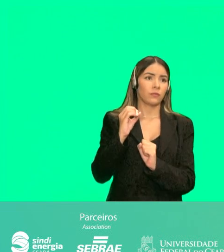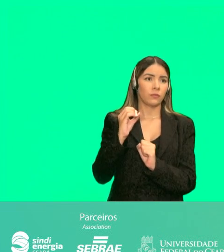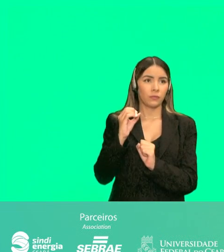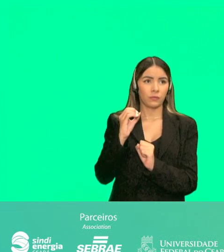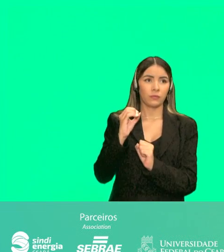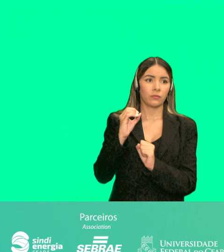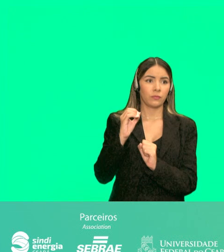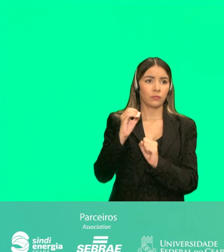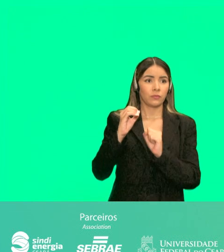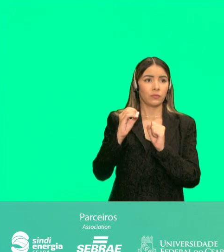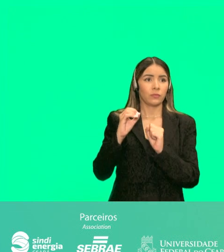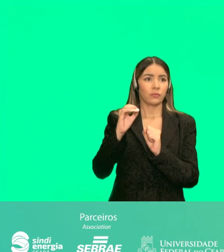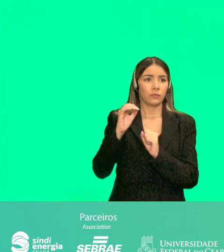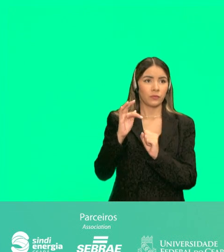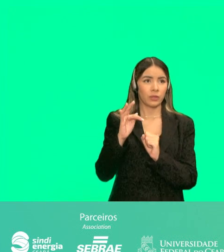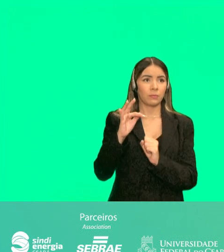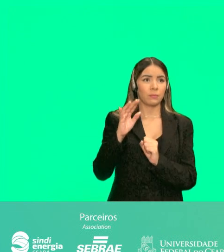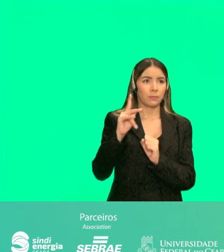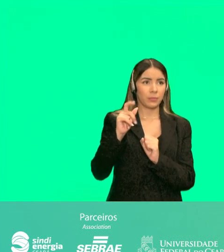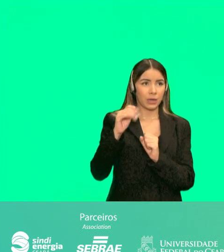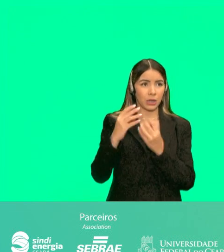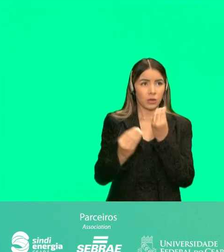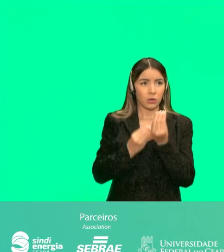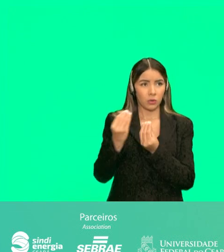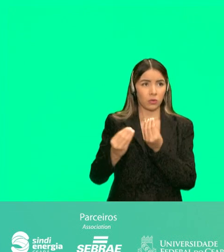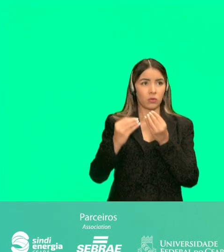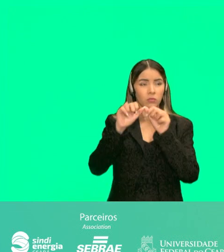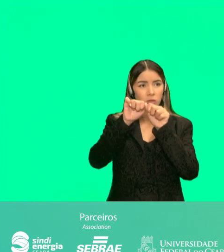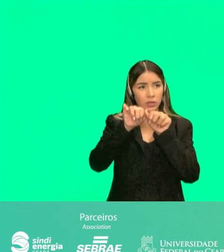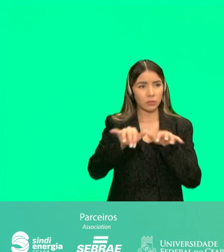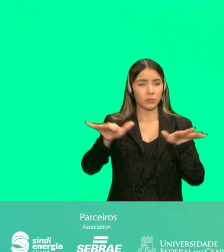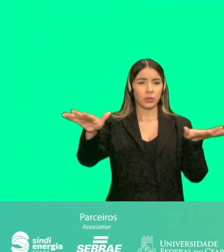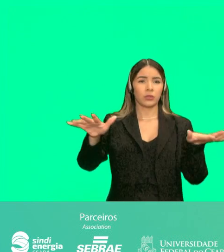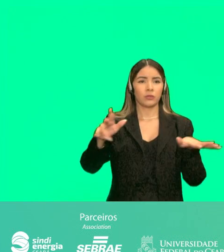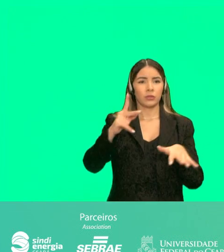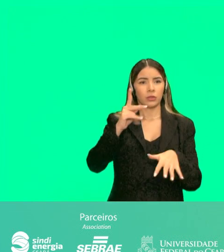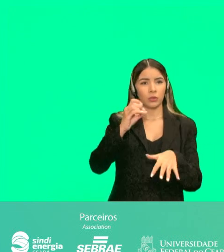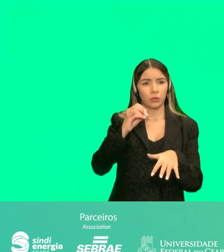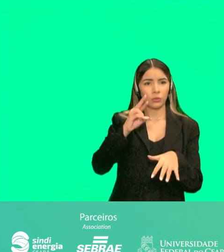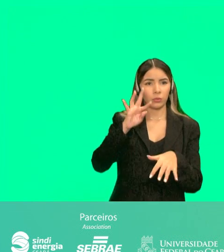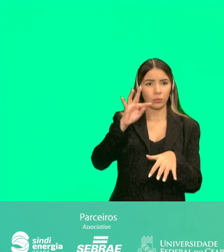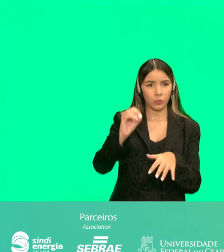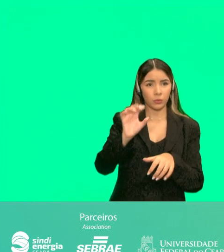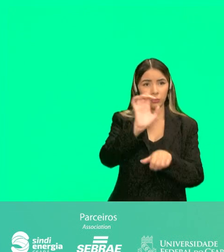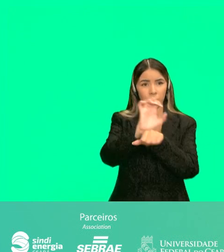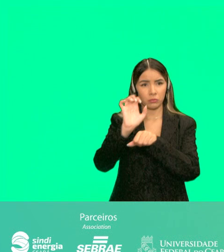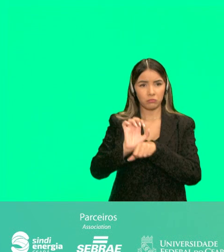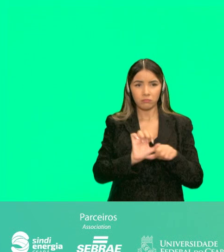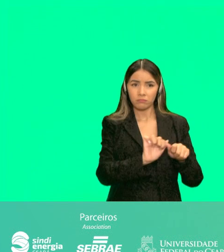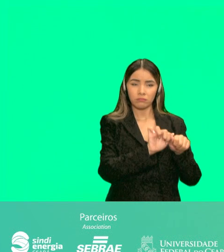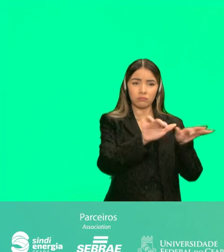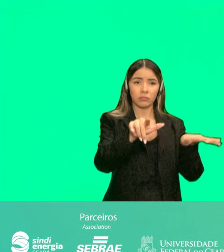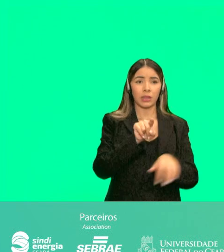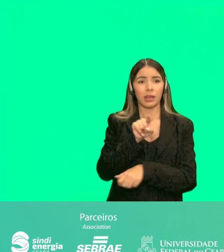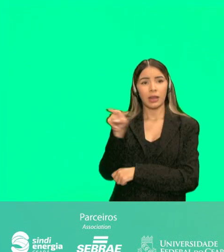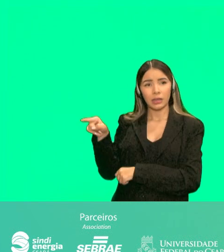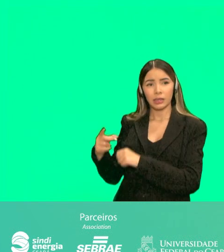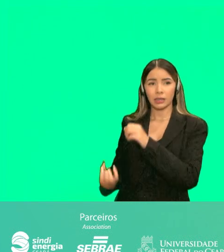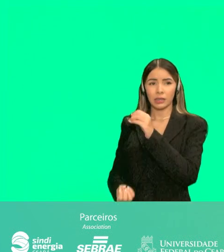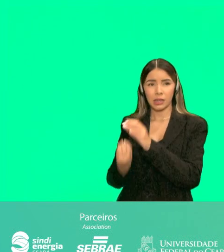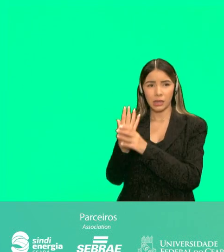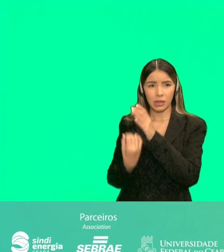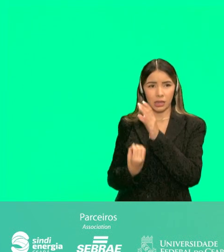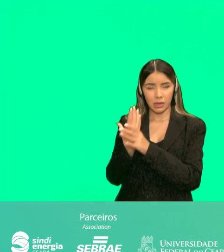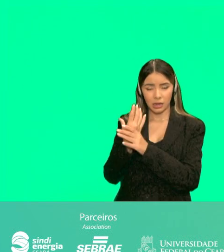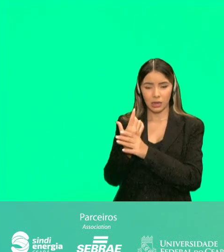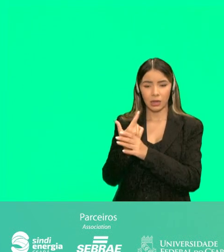port, within the porto, state. no estado It's a e system that will liderado aí produce pela EDP. 250 É um sistema que vai normal produzir cubic 250 meters. cúbico por